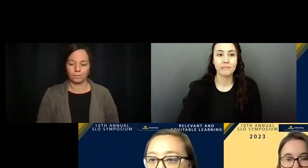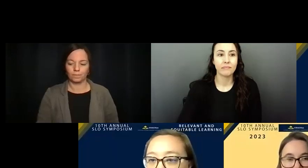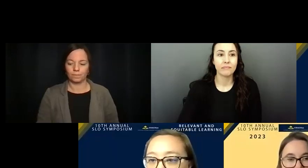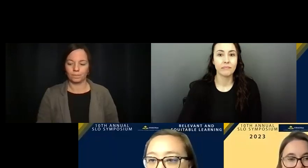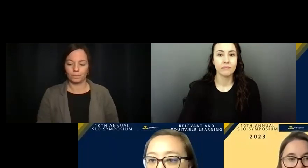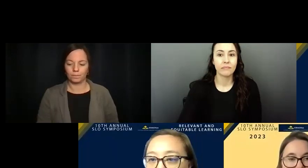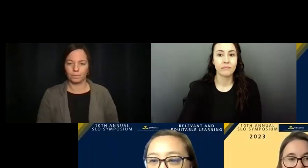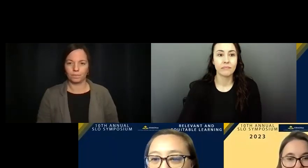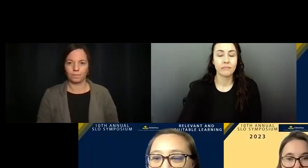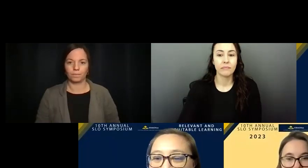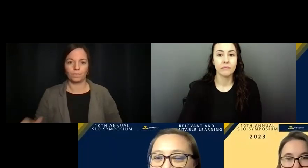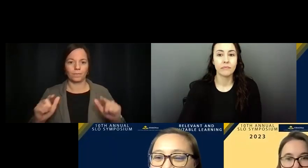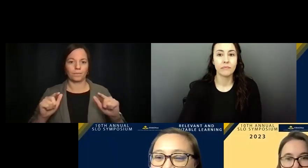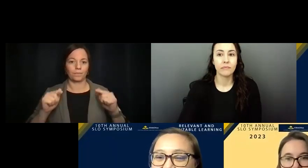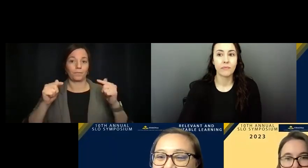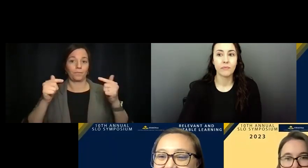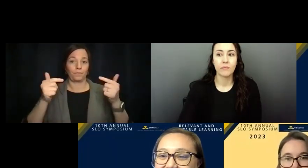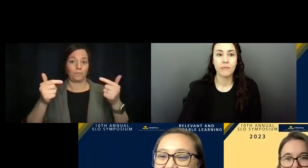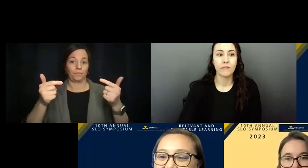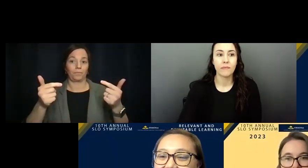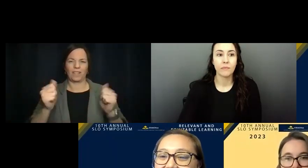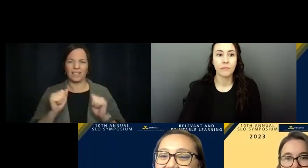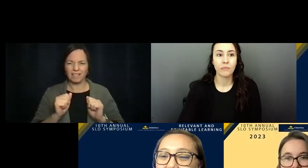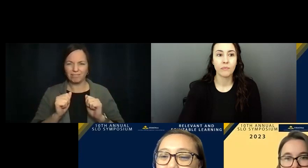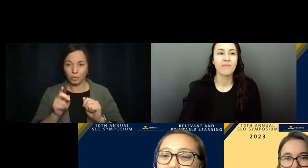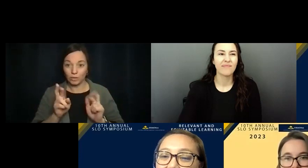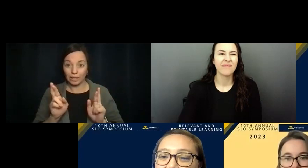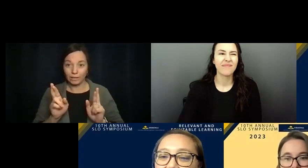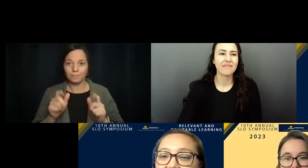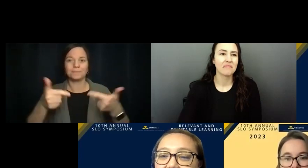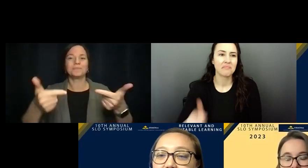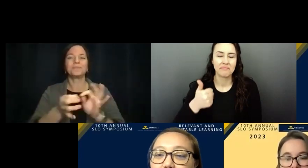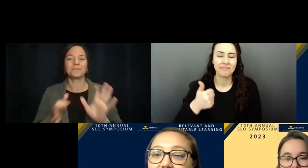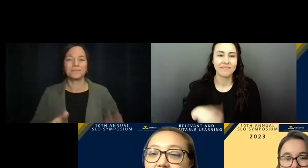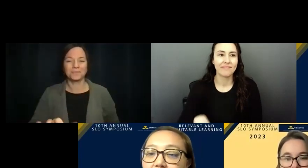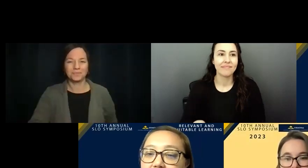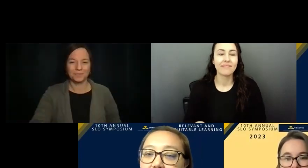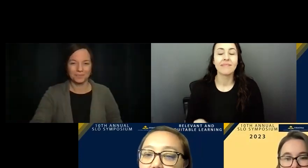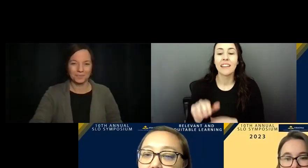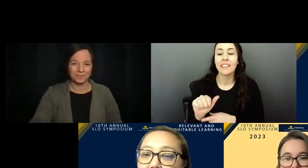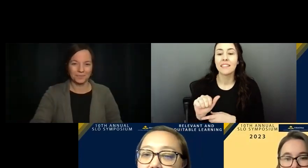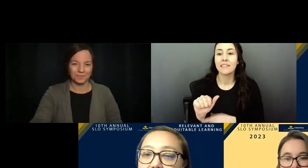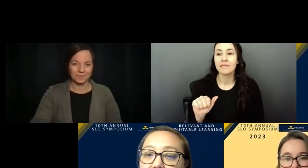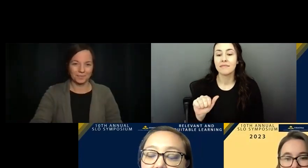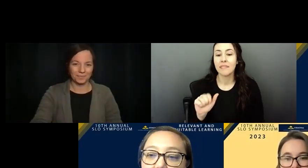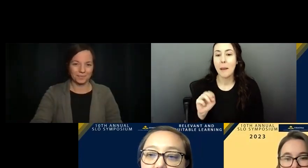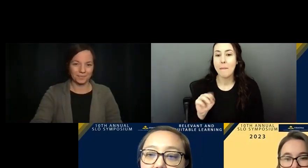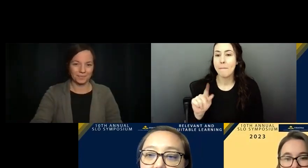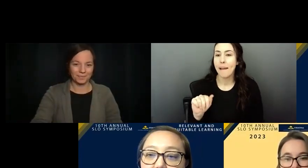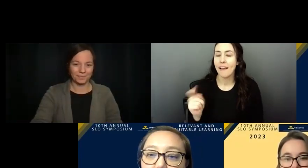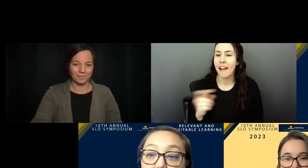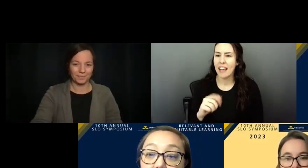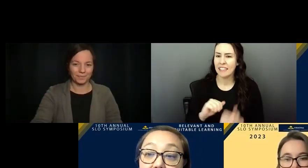Another question. Let me scroll up a little bit. Yeah, sure. Good. Amanda asked, how do we get our institution to see these